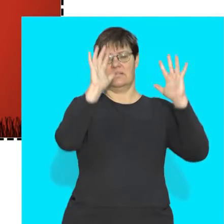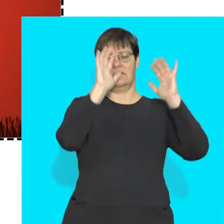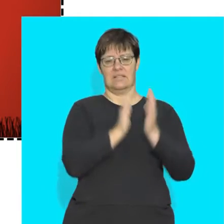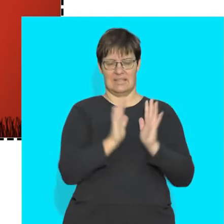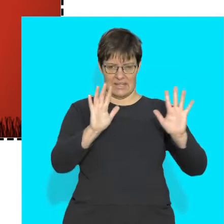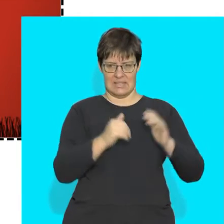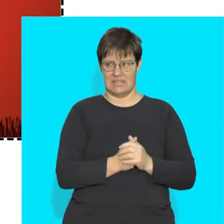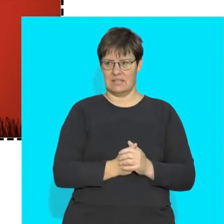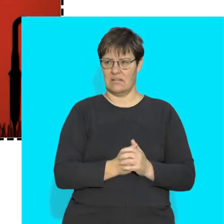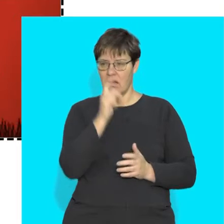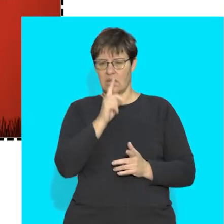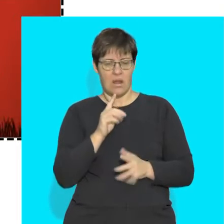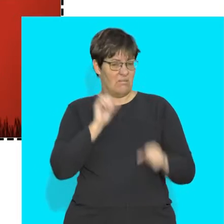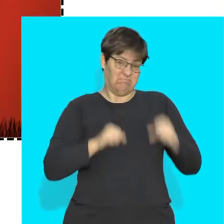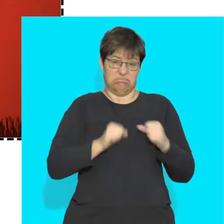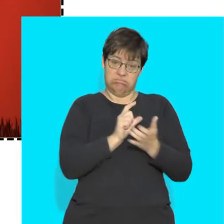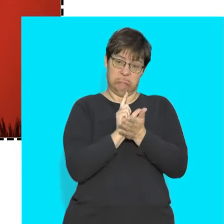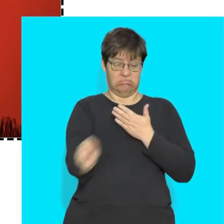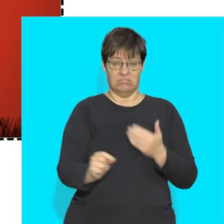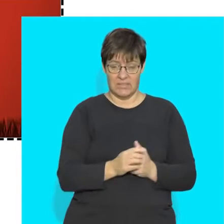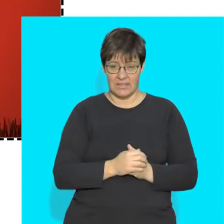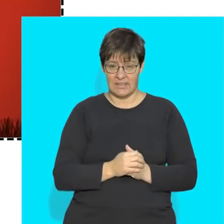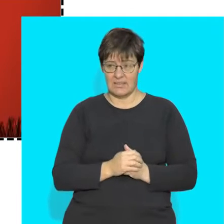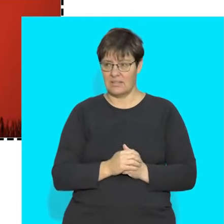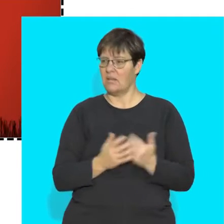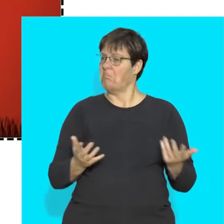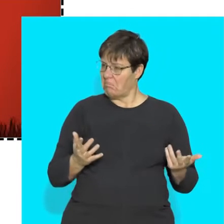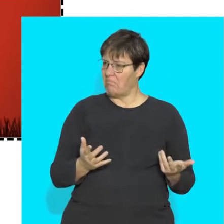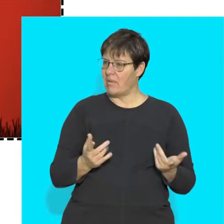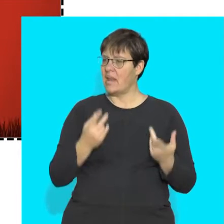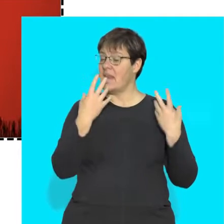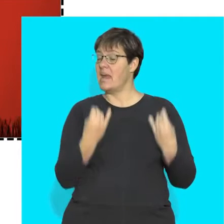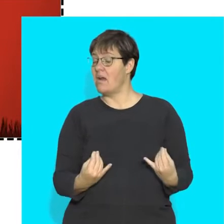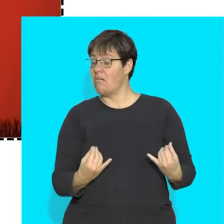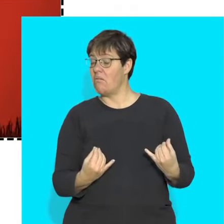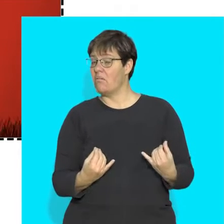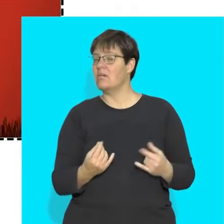There we go. Much faster. Much faster.